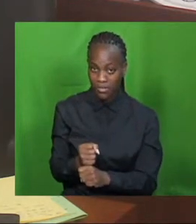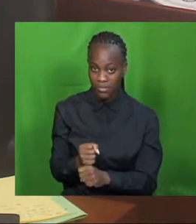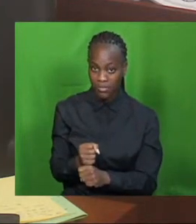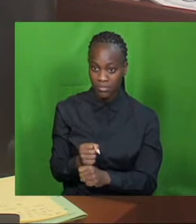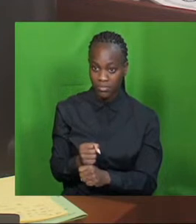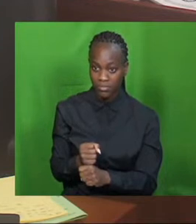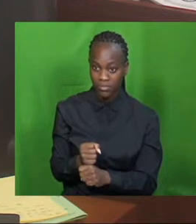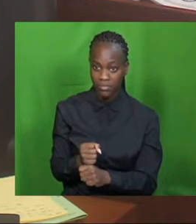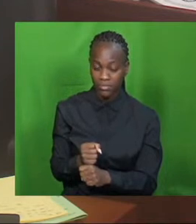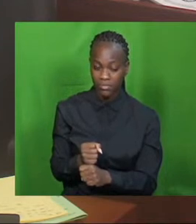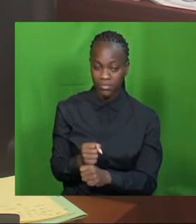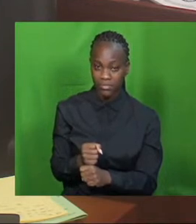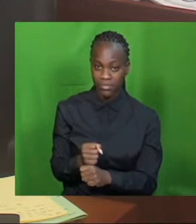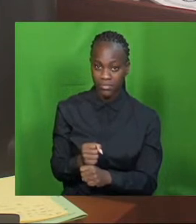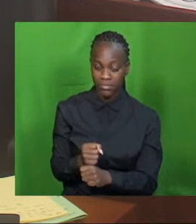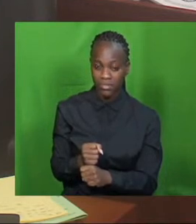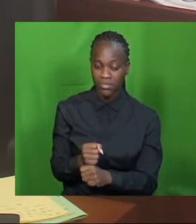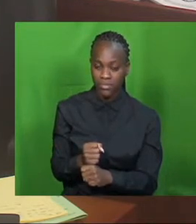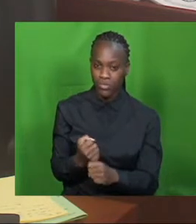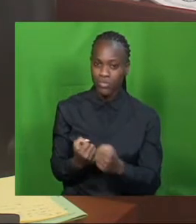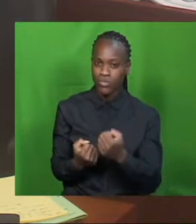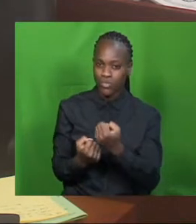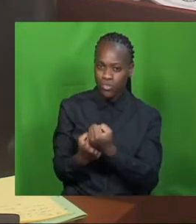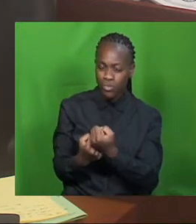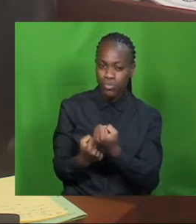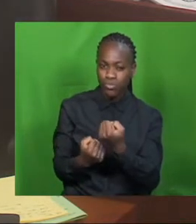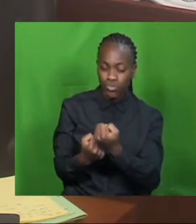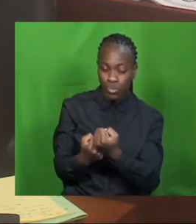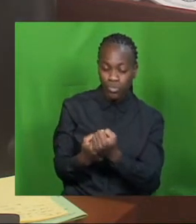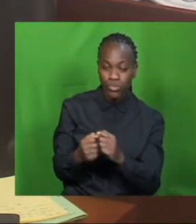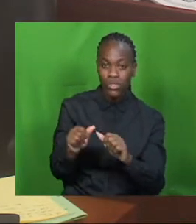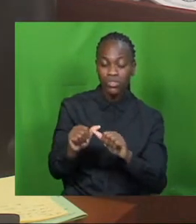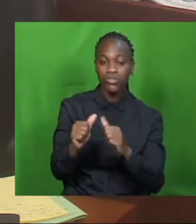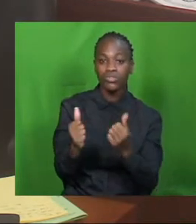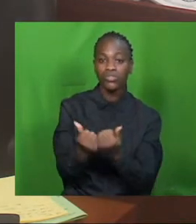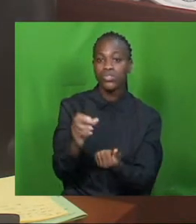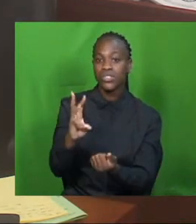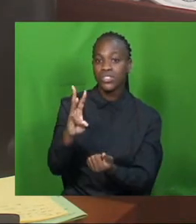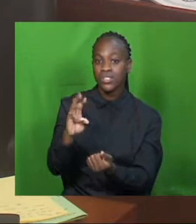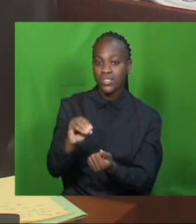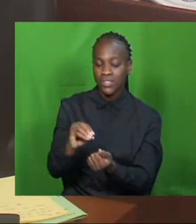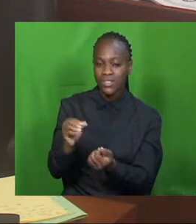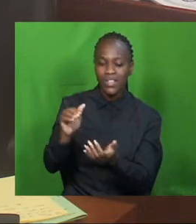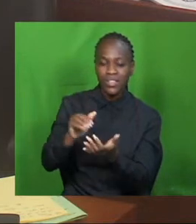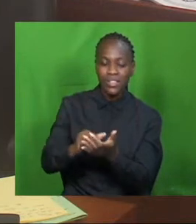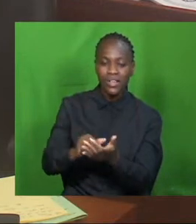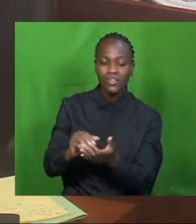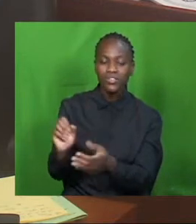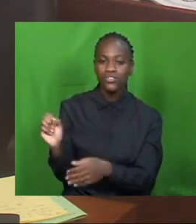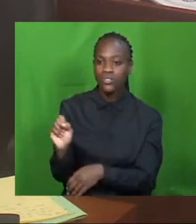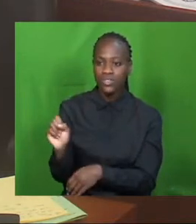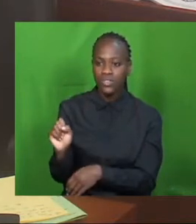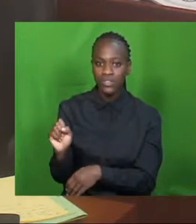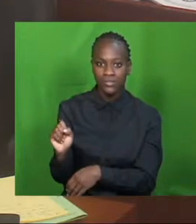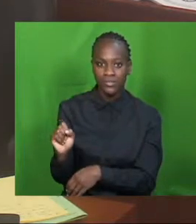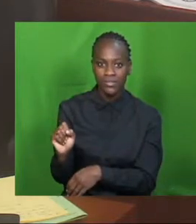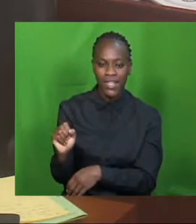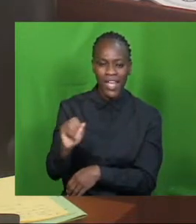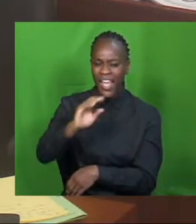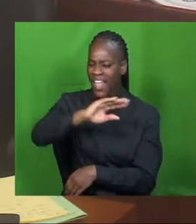recognize your guest and the guest of Parliament. But indulge